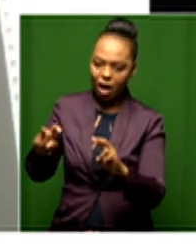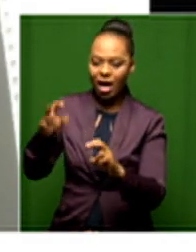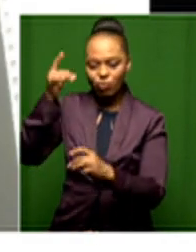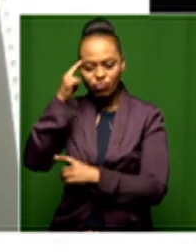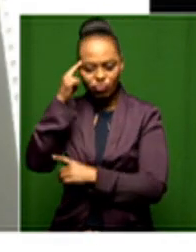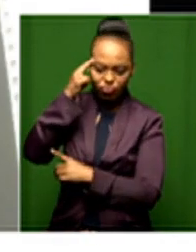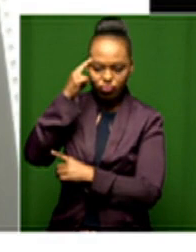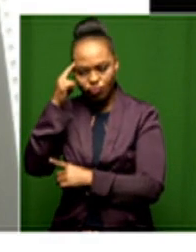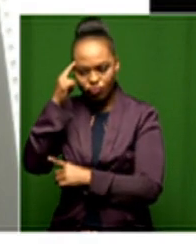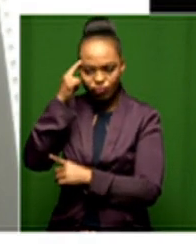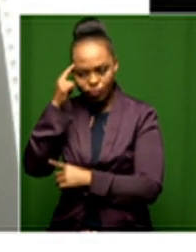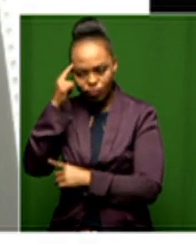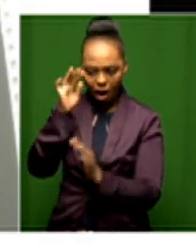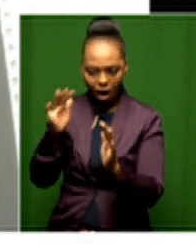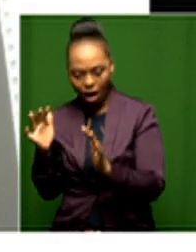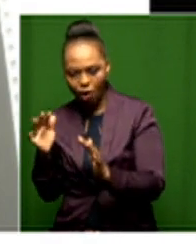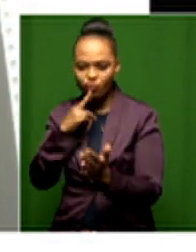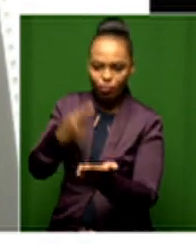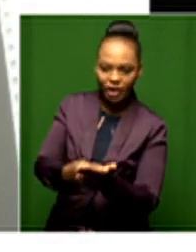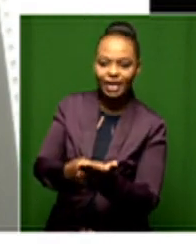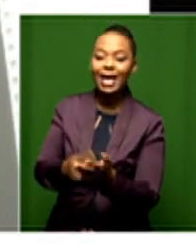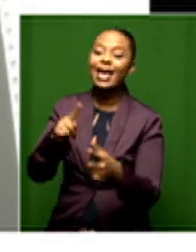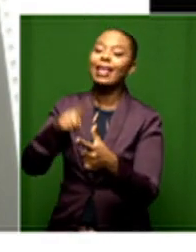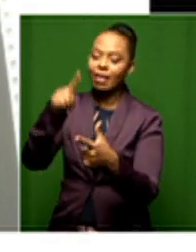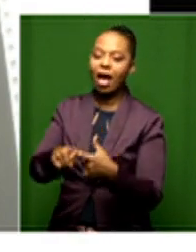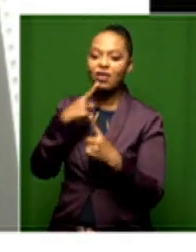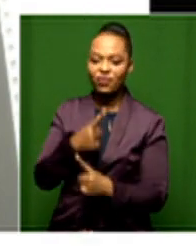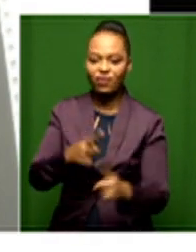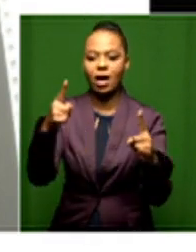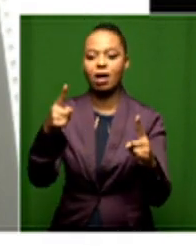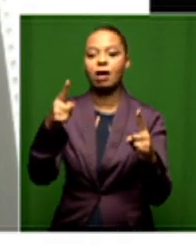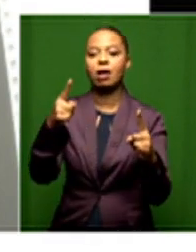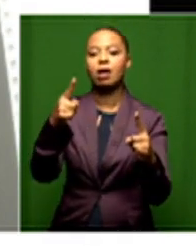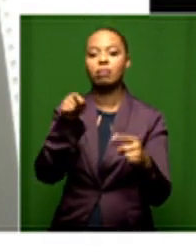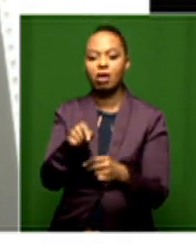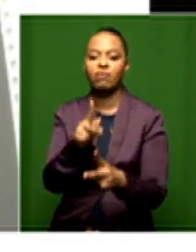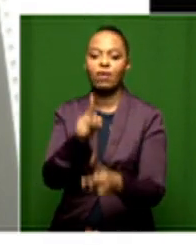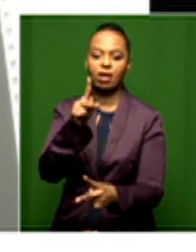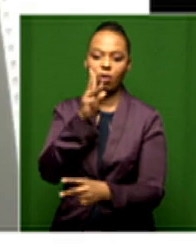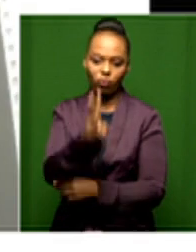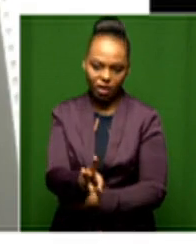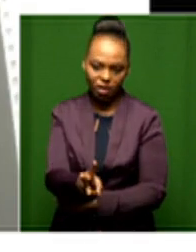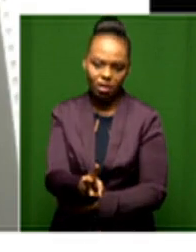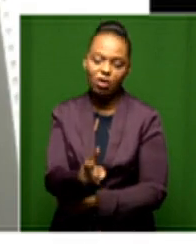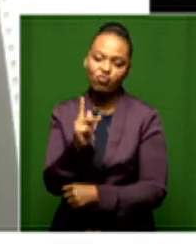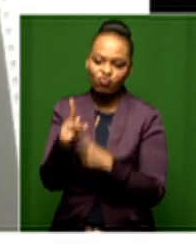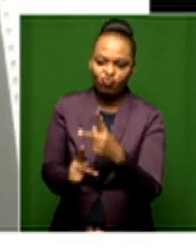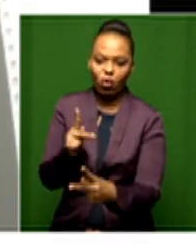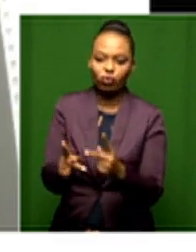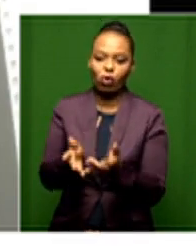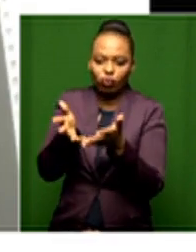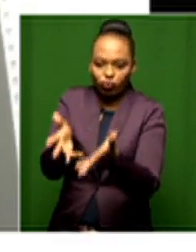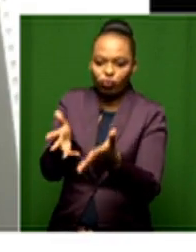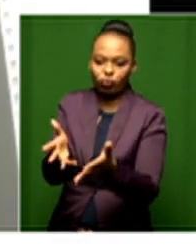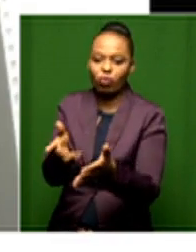the report would be made final. And I believe that is the normal procedure that is usually followed in